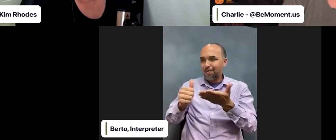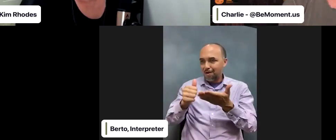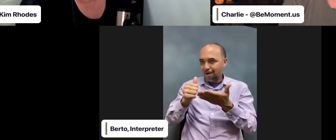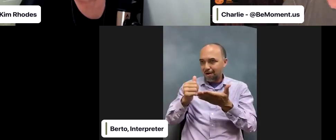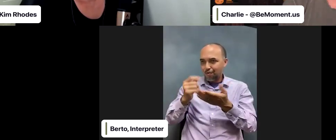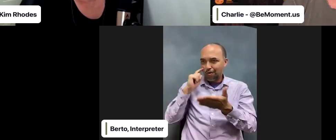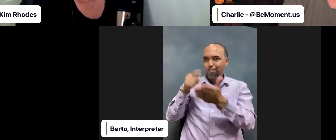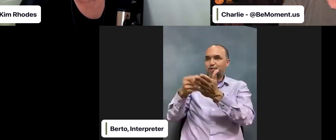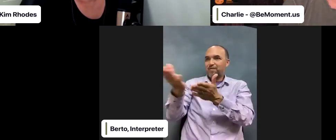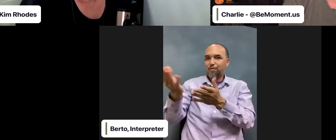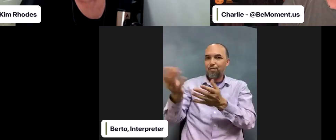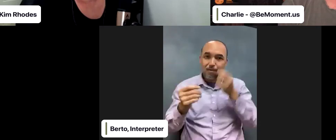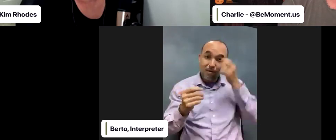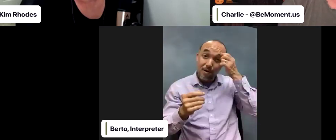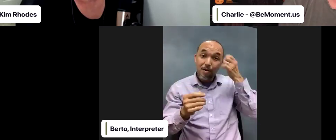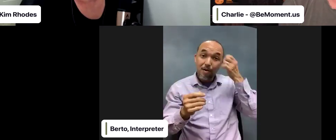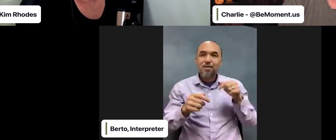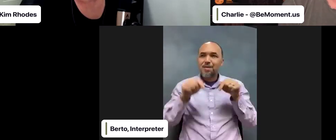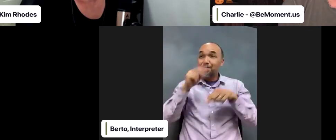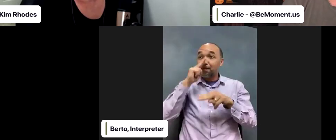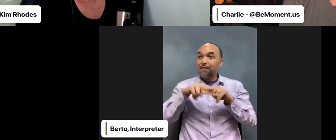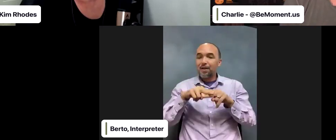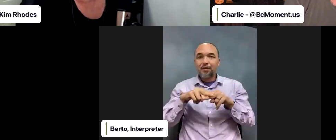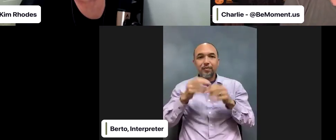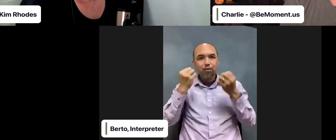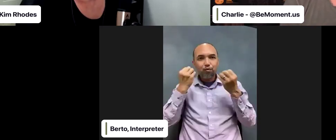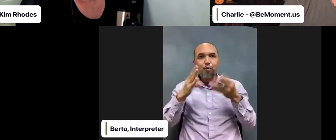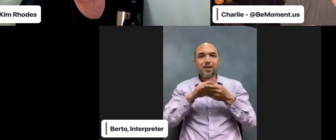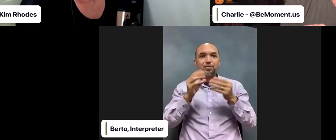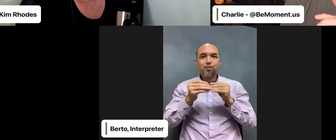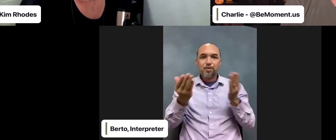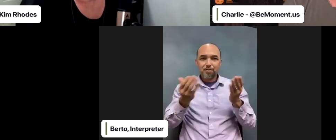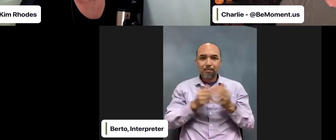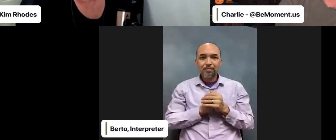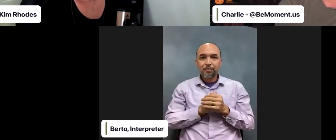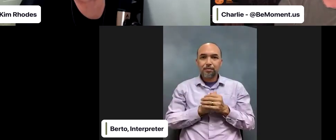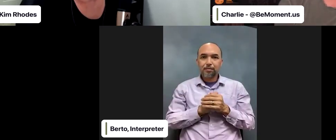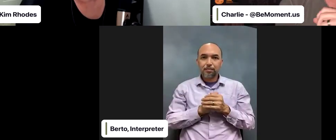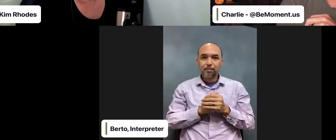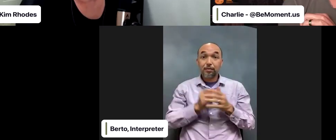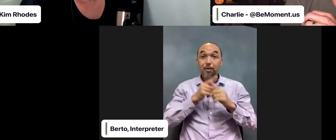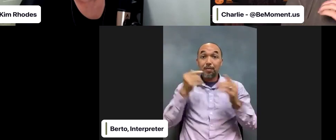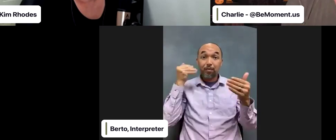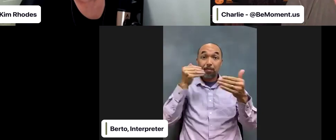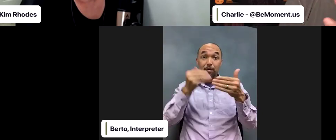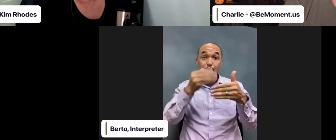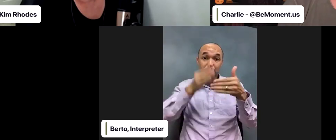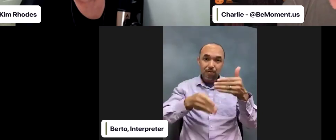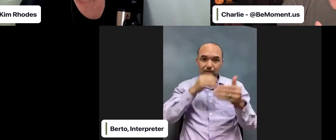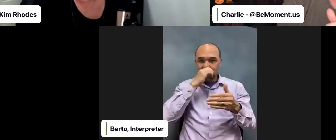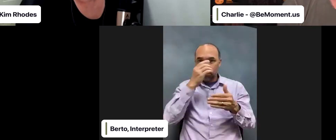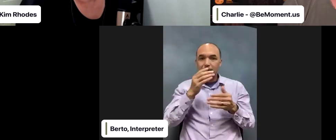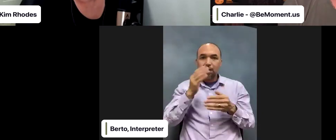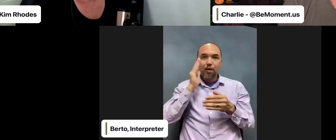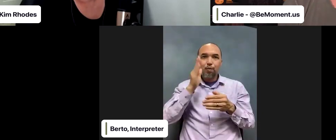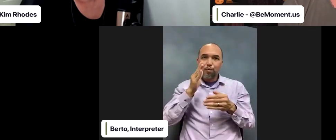And yeah, this has been so fun. There's so many stories here. But we're getting to the end here. When we're going to be moving on to meet and greet.